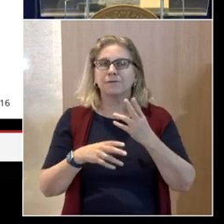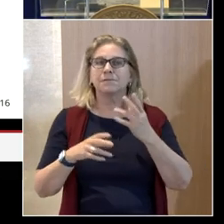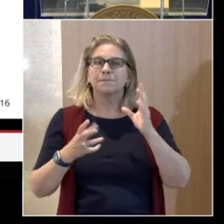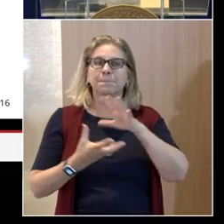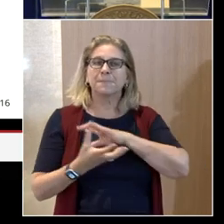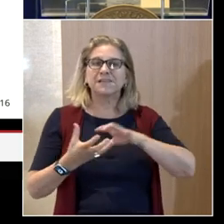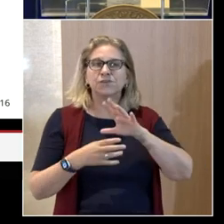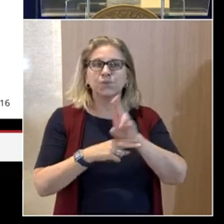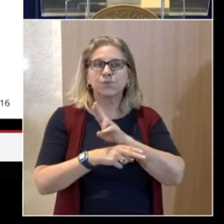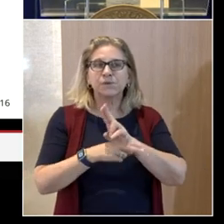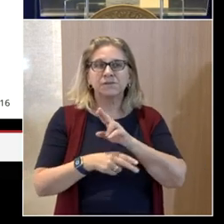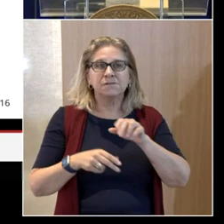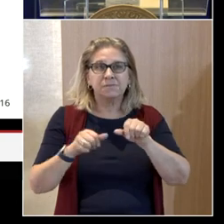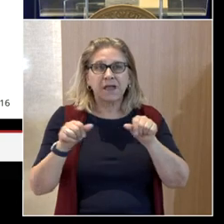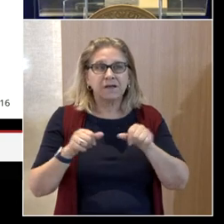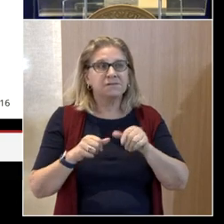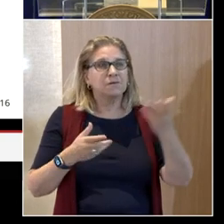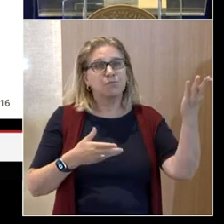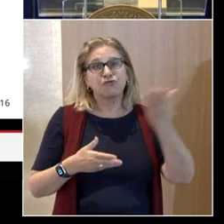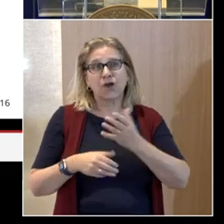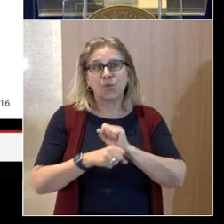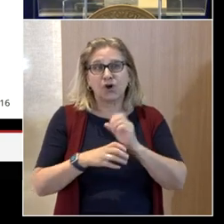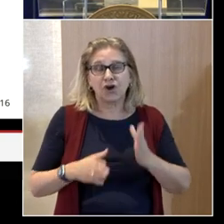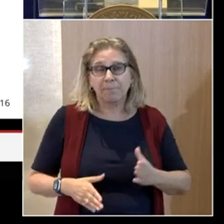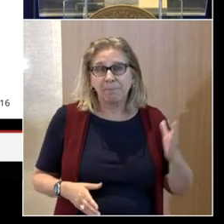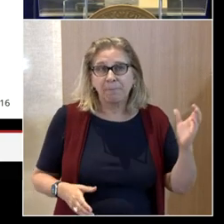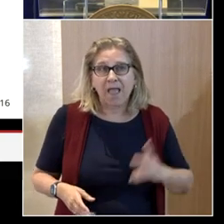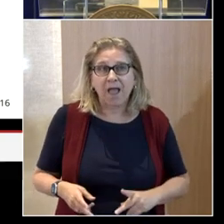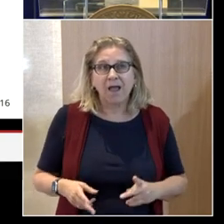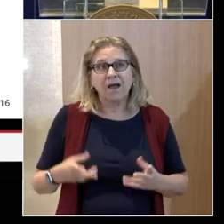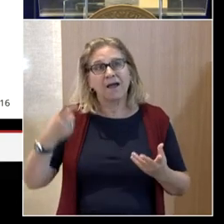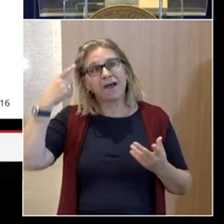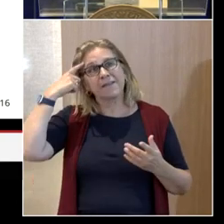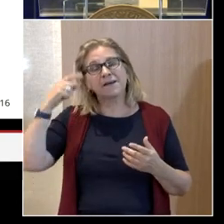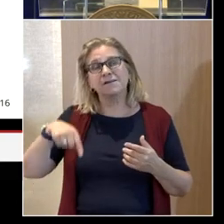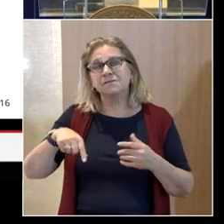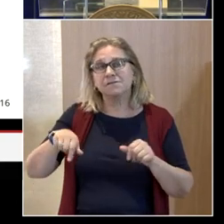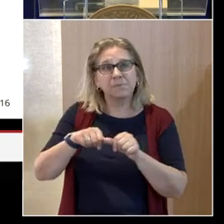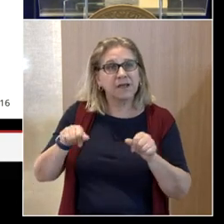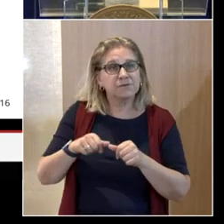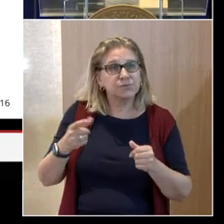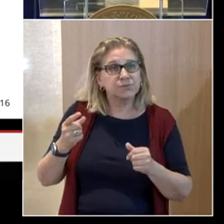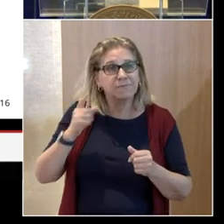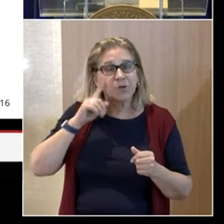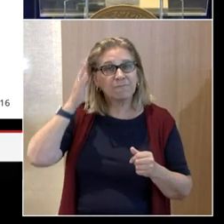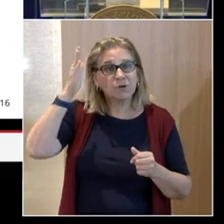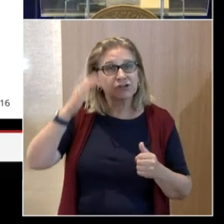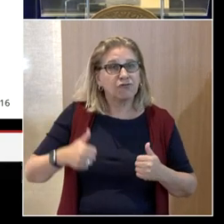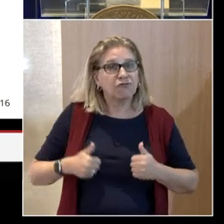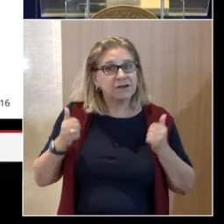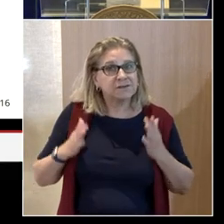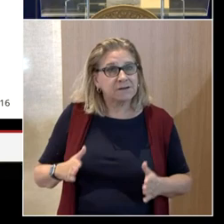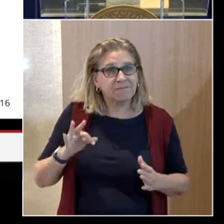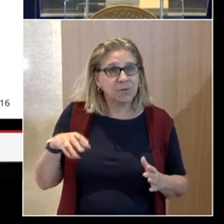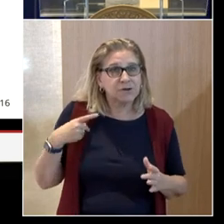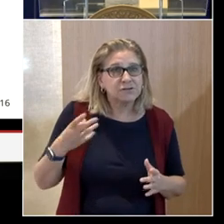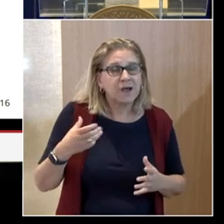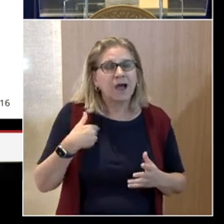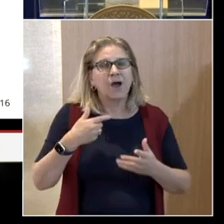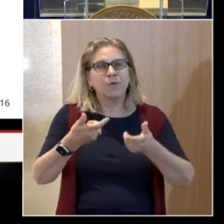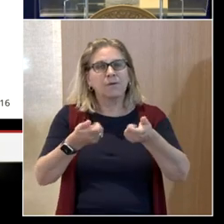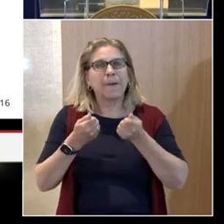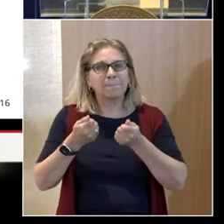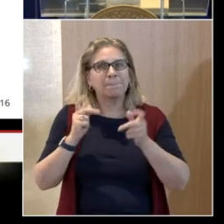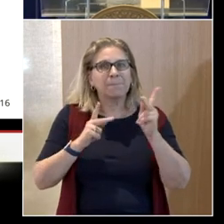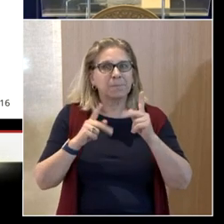think about the workplace of the future? Who are the residents of the future? How do we bring visitors from all over? DC is one of the best